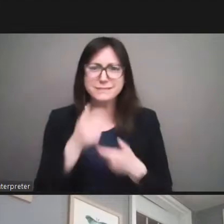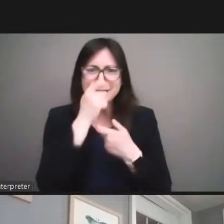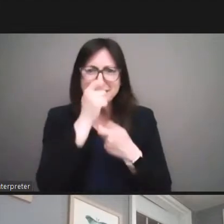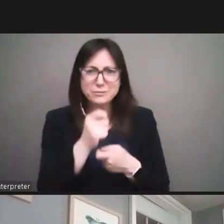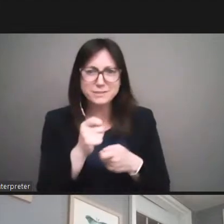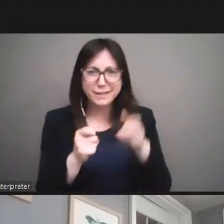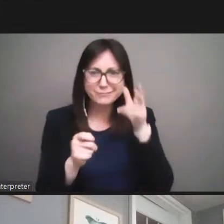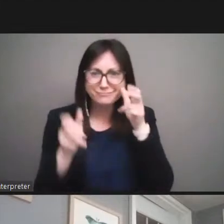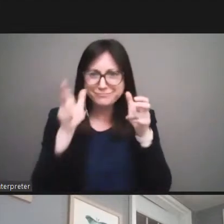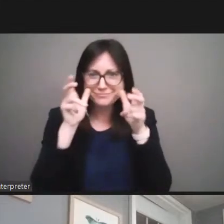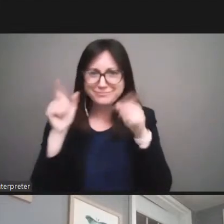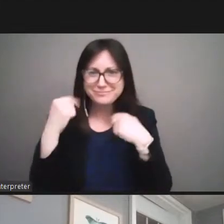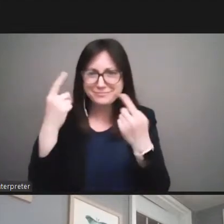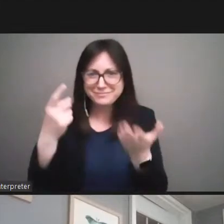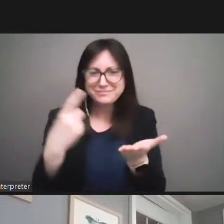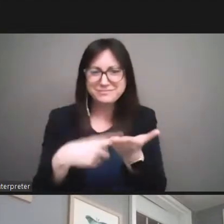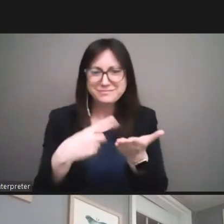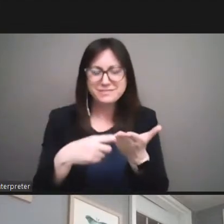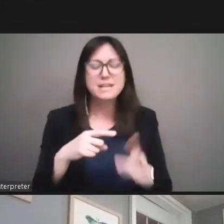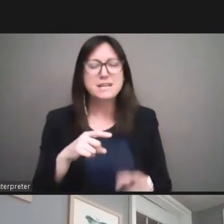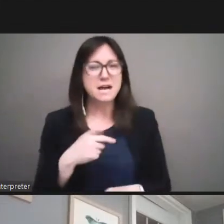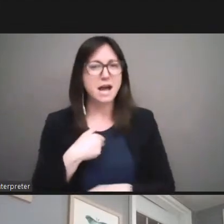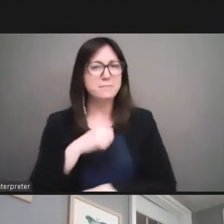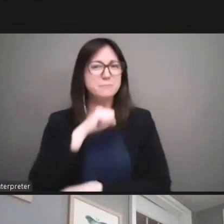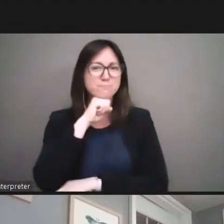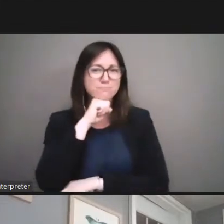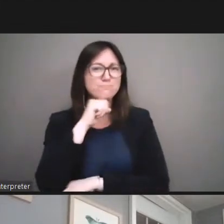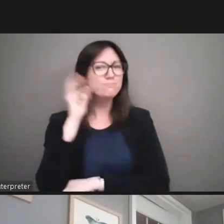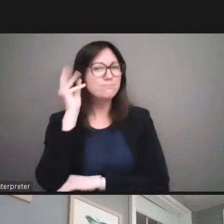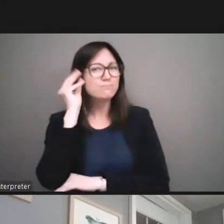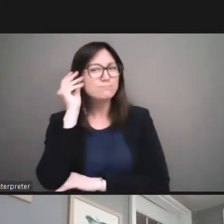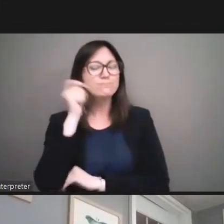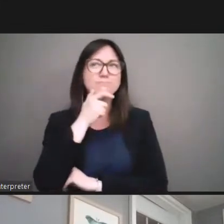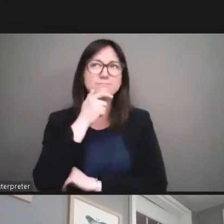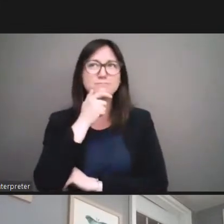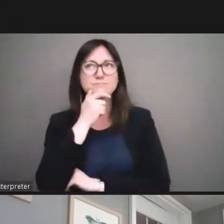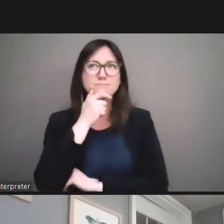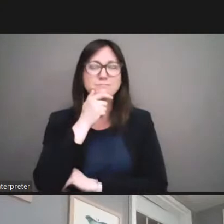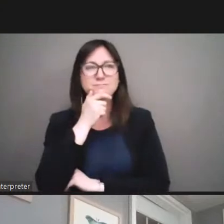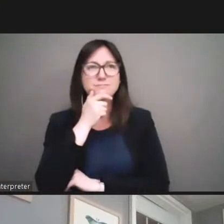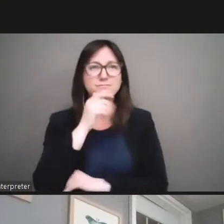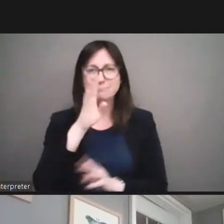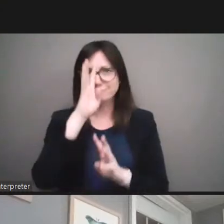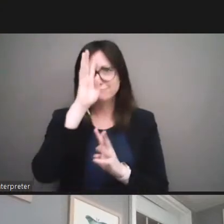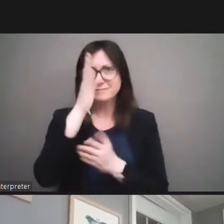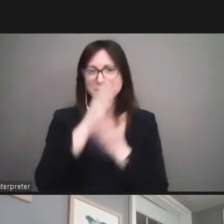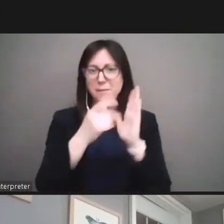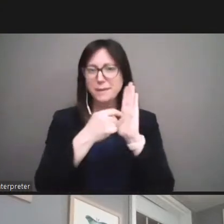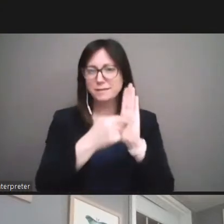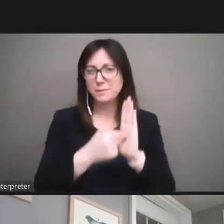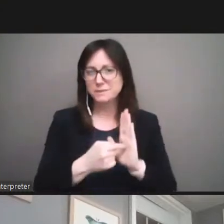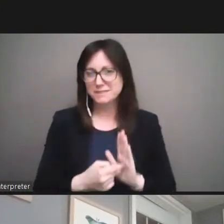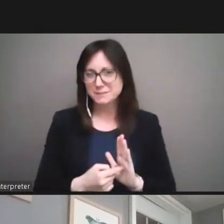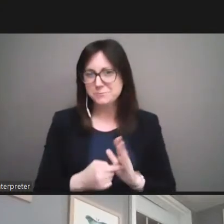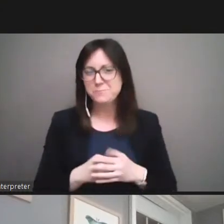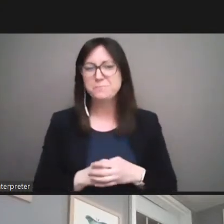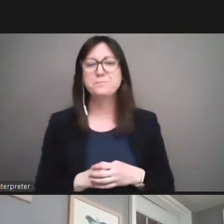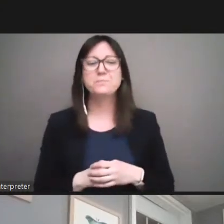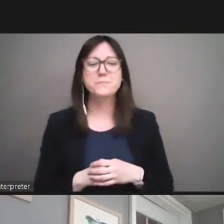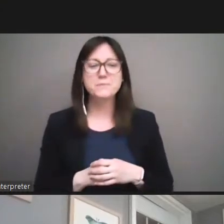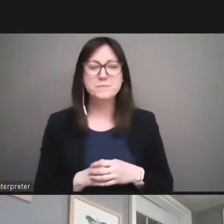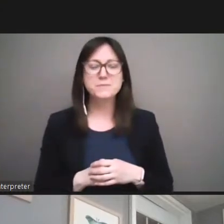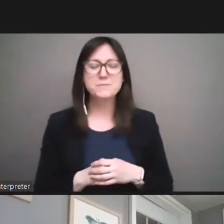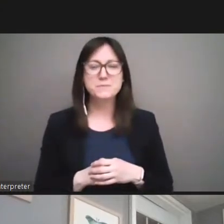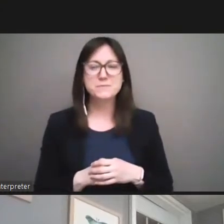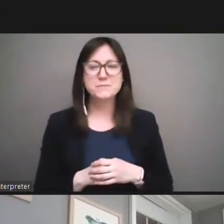the conversation. I've kind of been thinking of a few examples of trying to